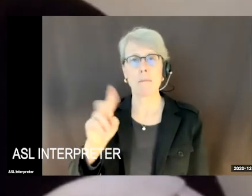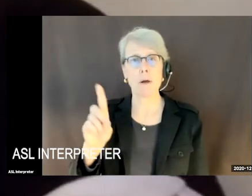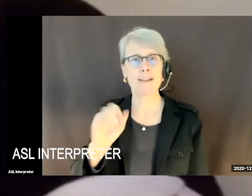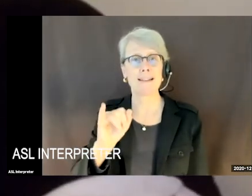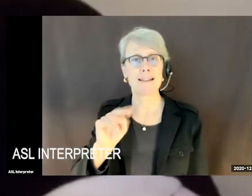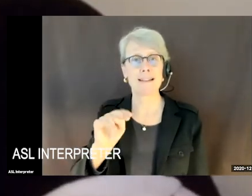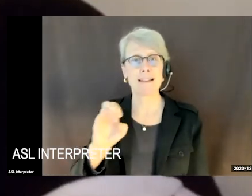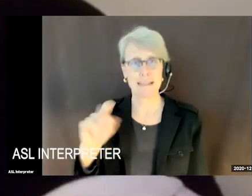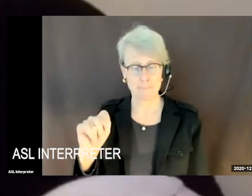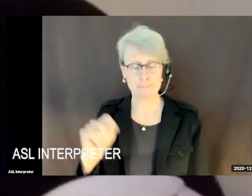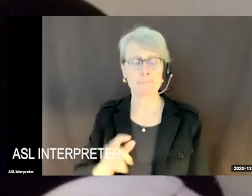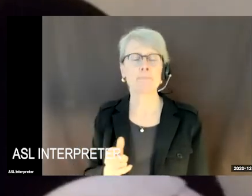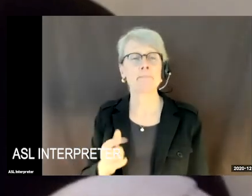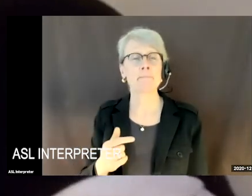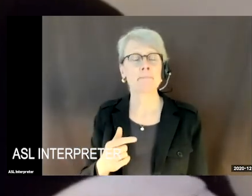Nunavut.